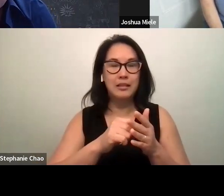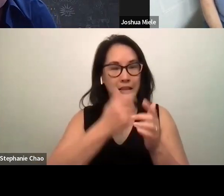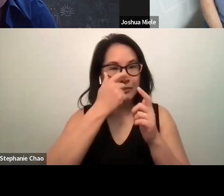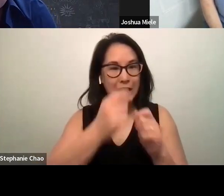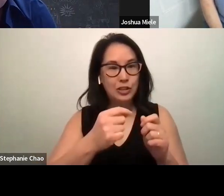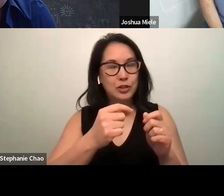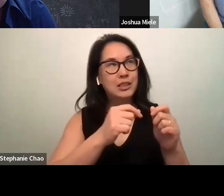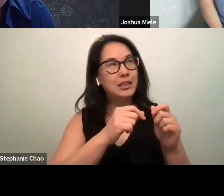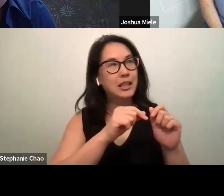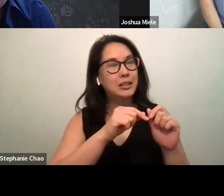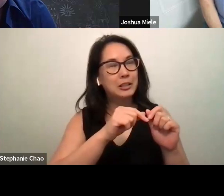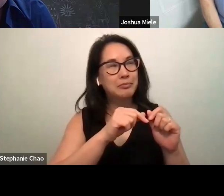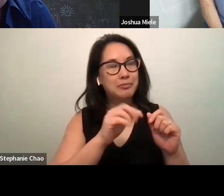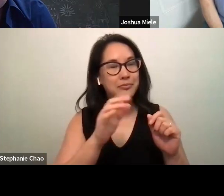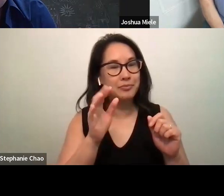of